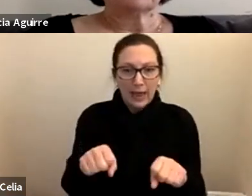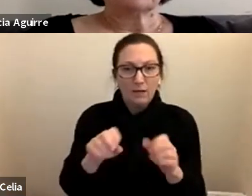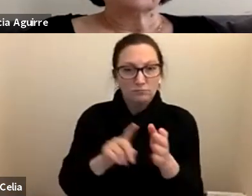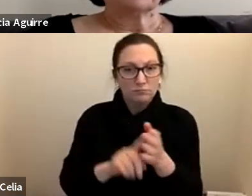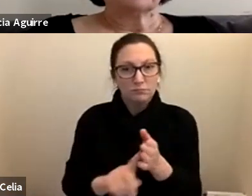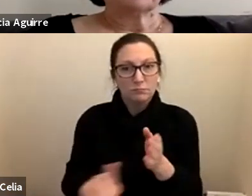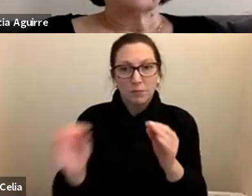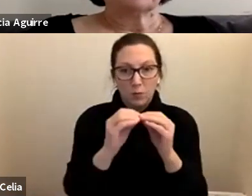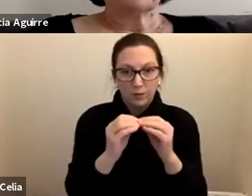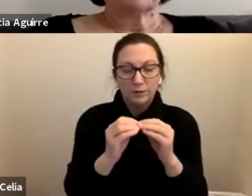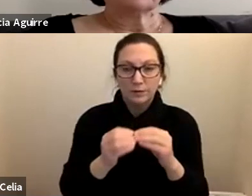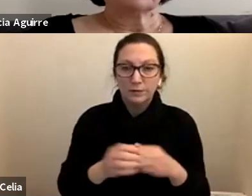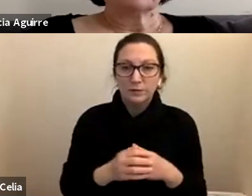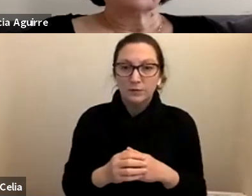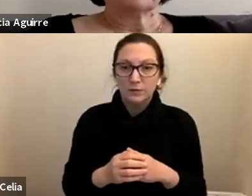into.